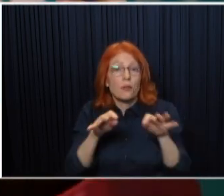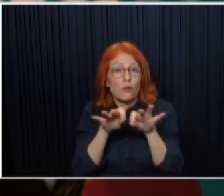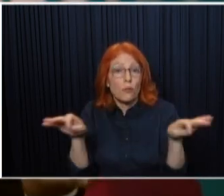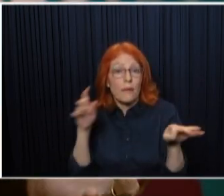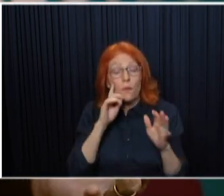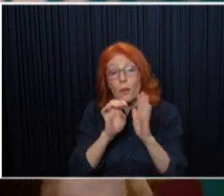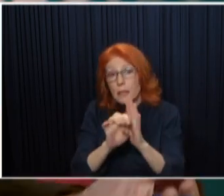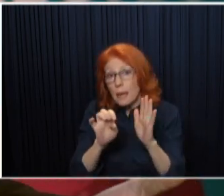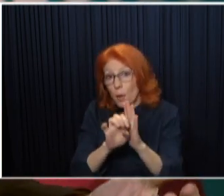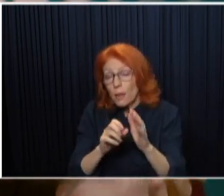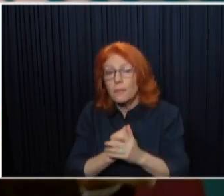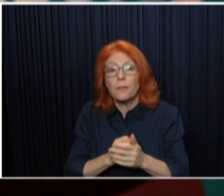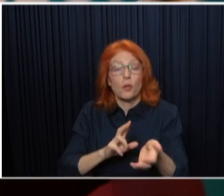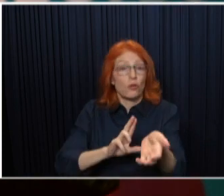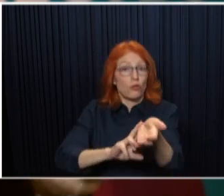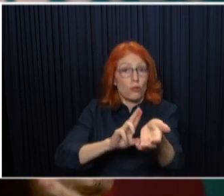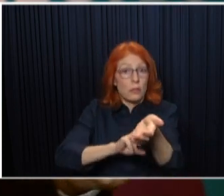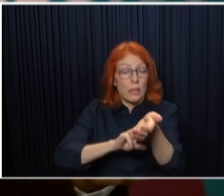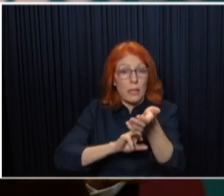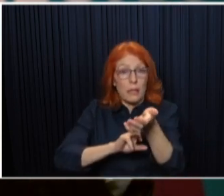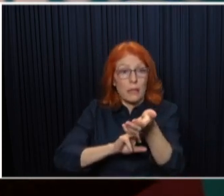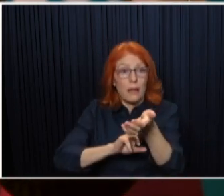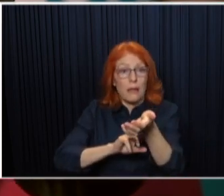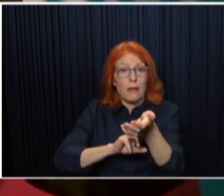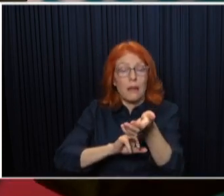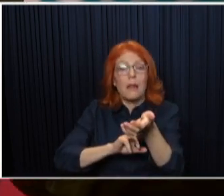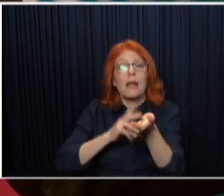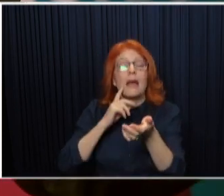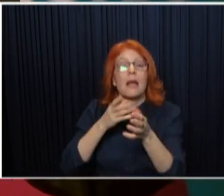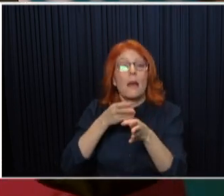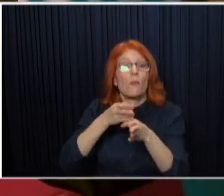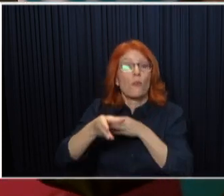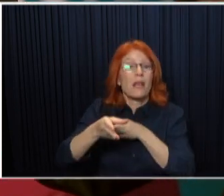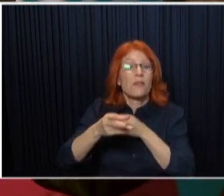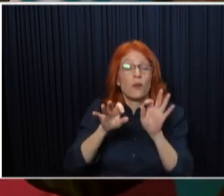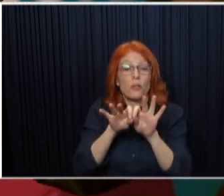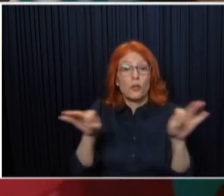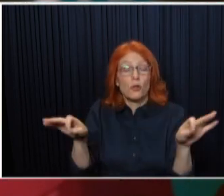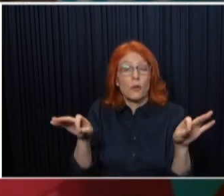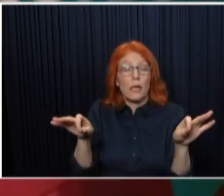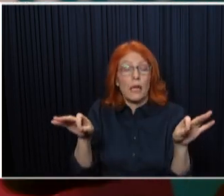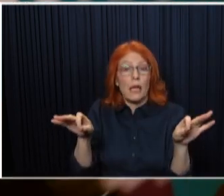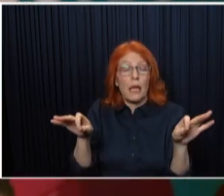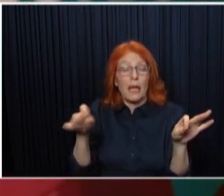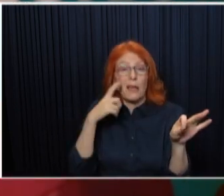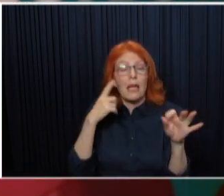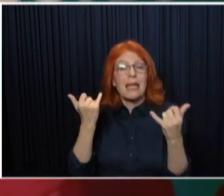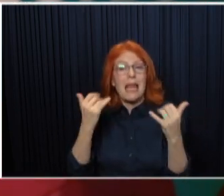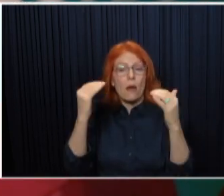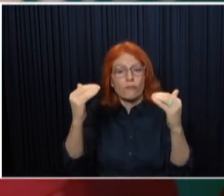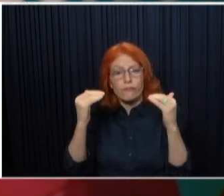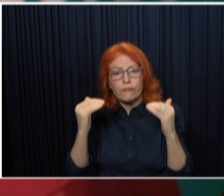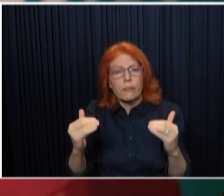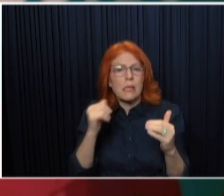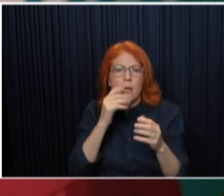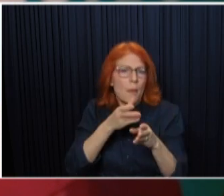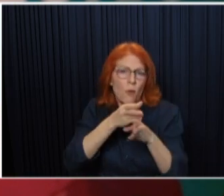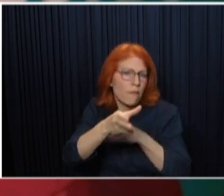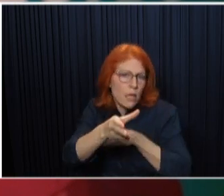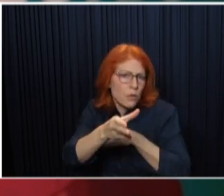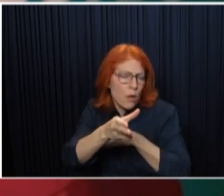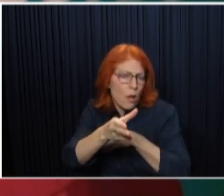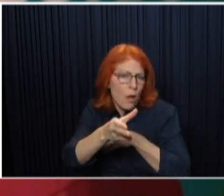example, nursing was just brought down from a professional degree, and now they're saying that it's not a professional thing.